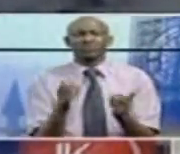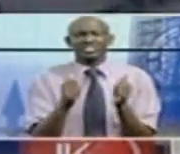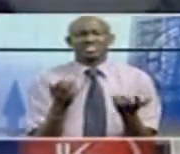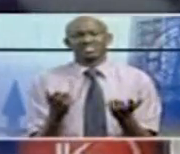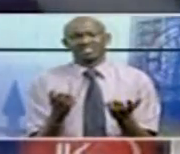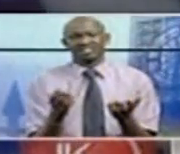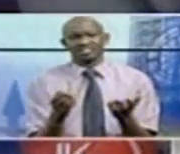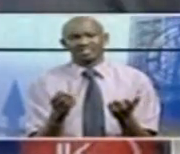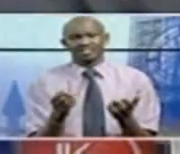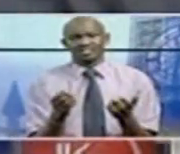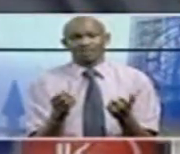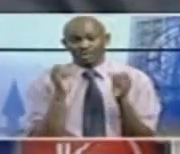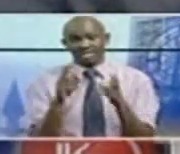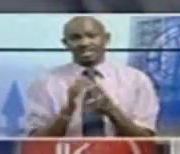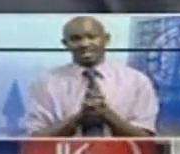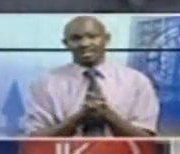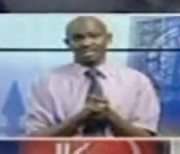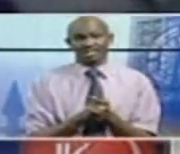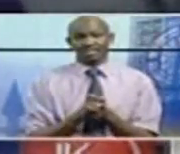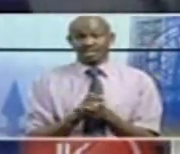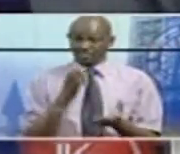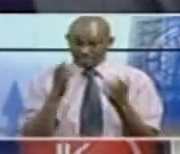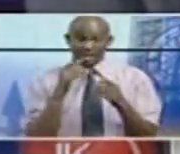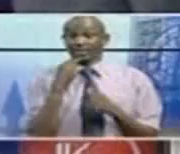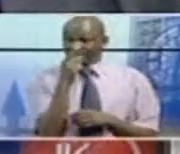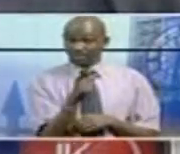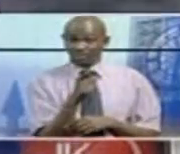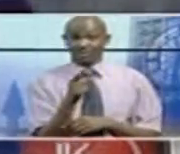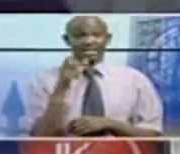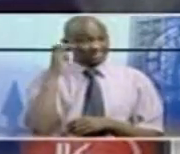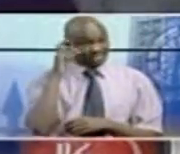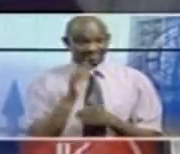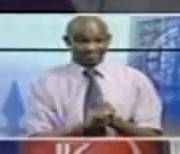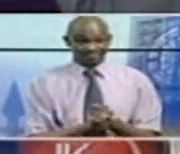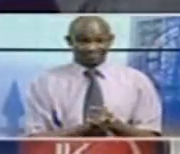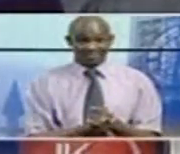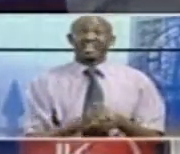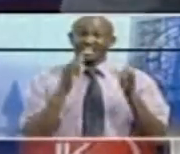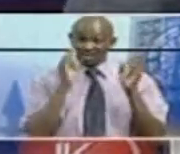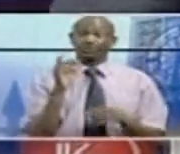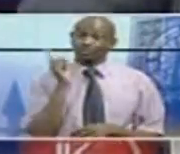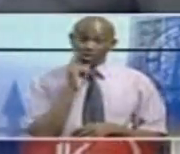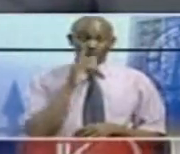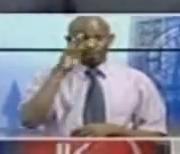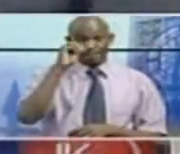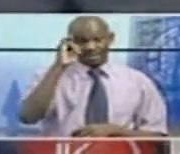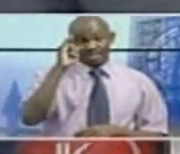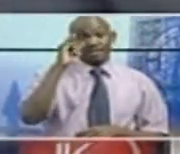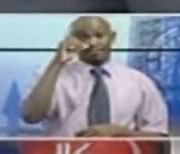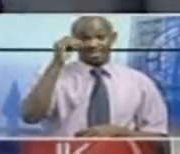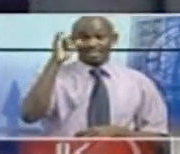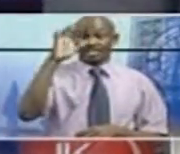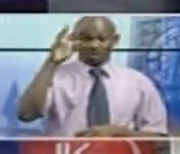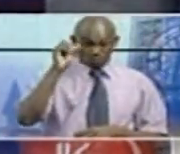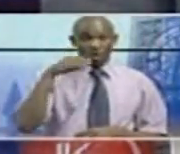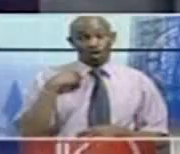man. I'm a lawyer, okay. Yeah. Perhaps I should explain to you now. Listen. Yeah. If tomorrow Jakoyo Midiwo, like Raila